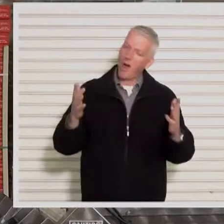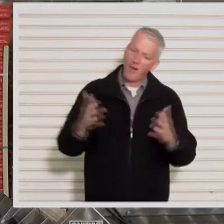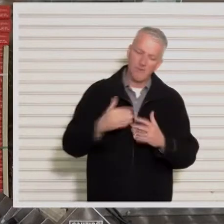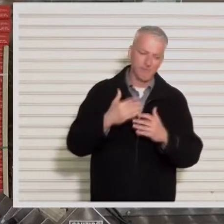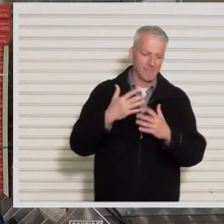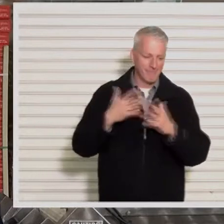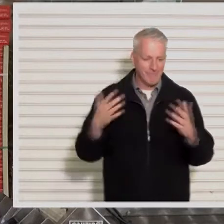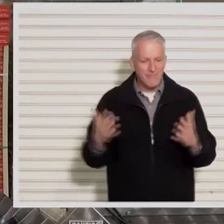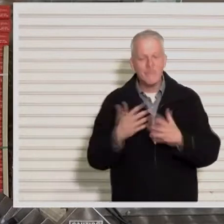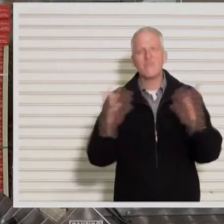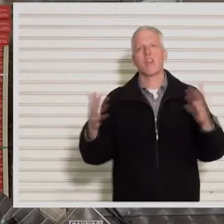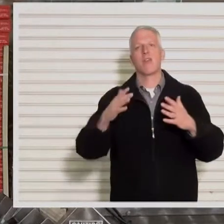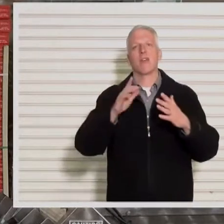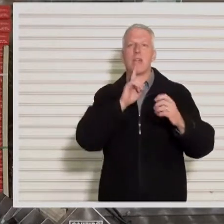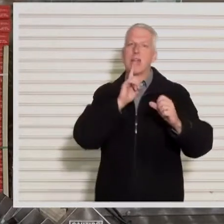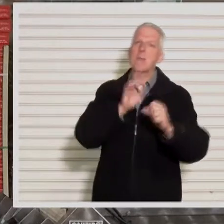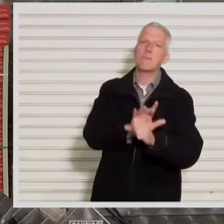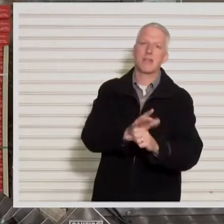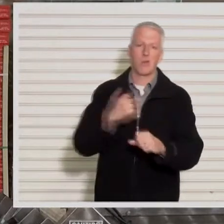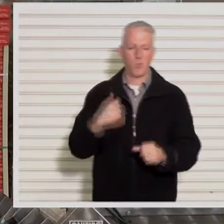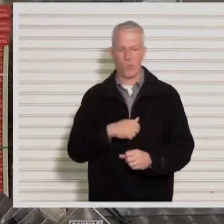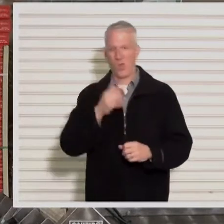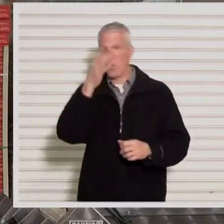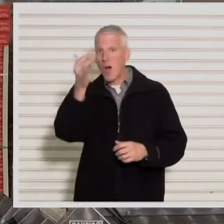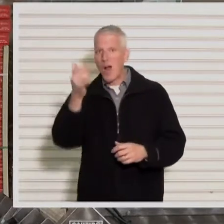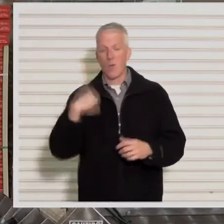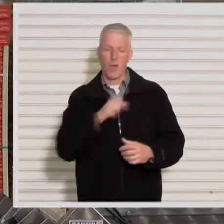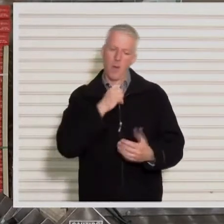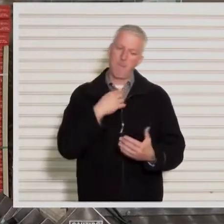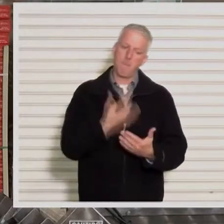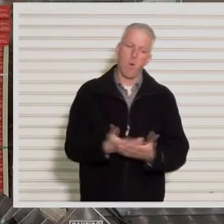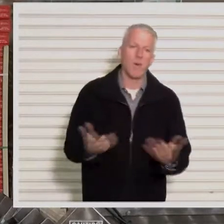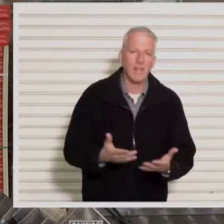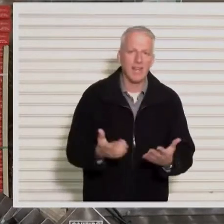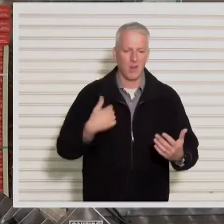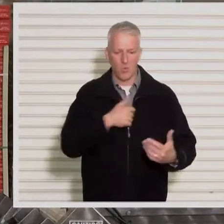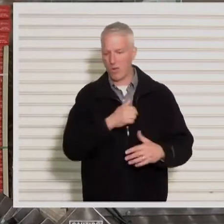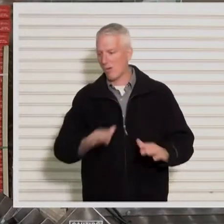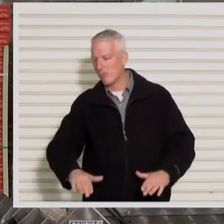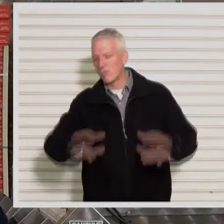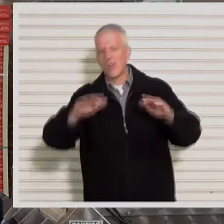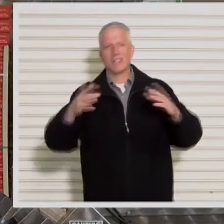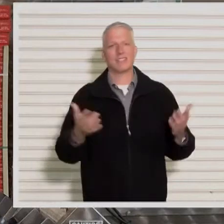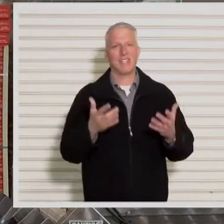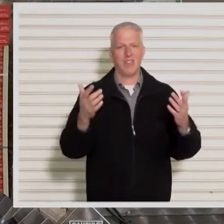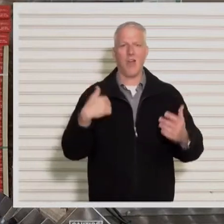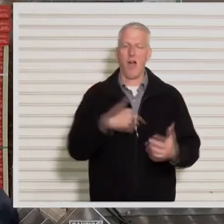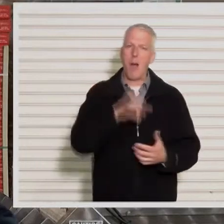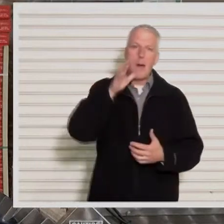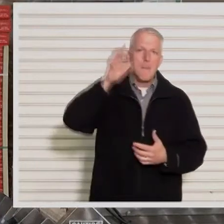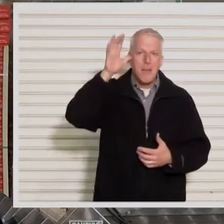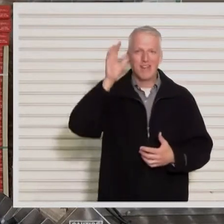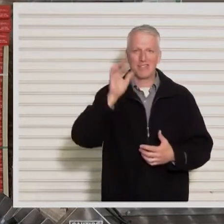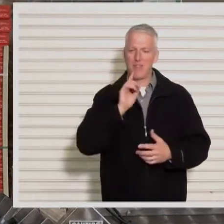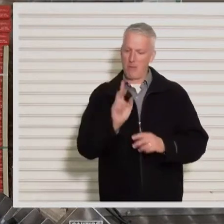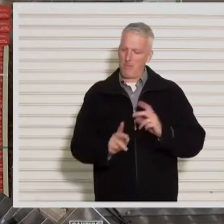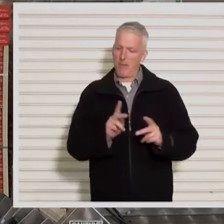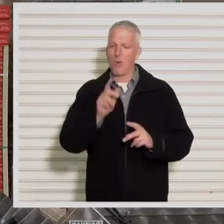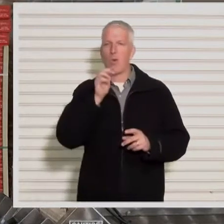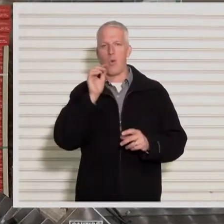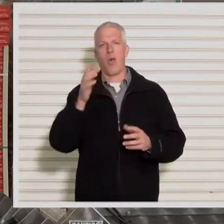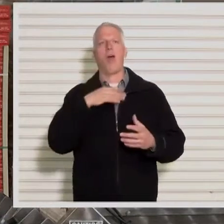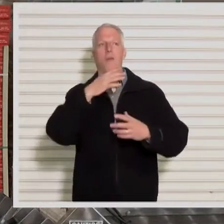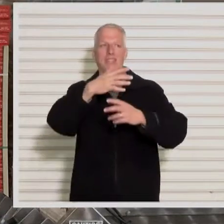Why? Because we were born here, we were raised here, and because our parents are the folks that are going to